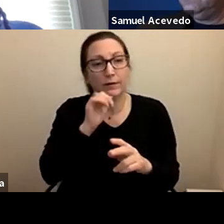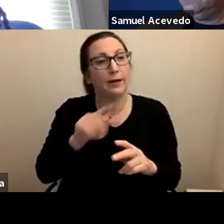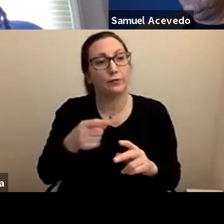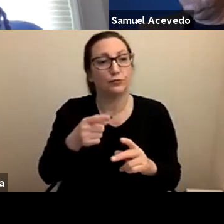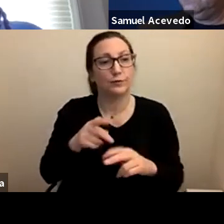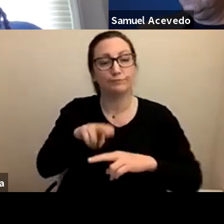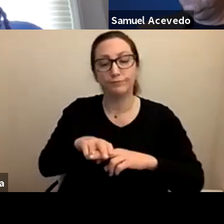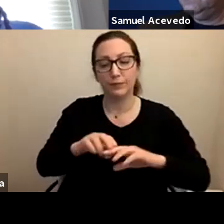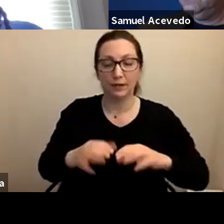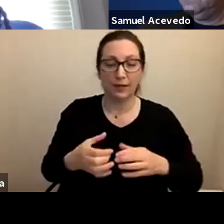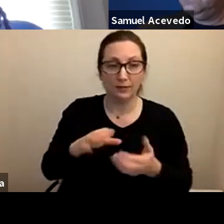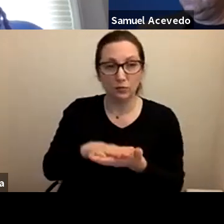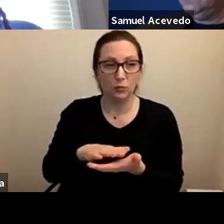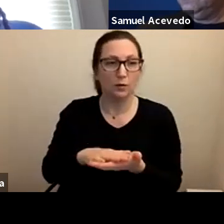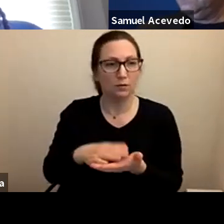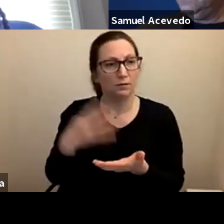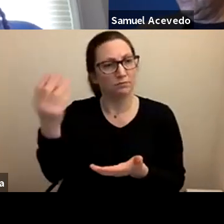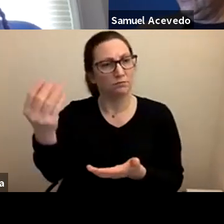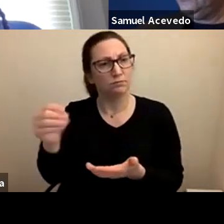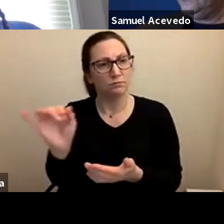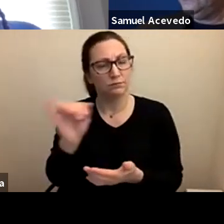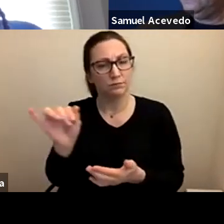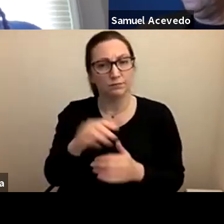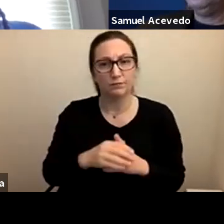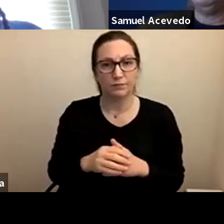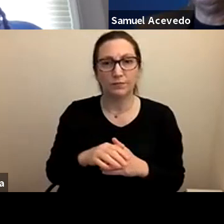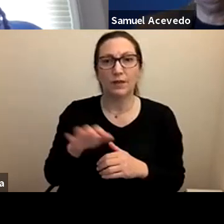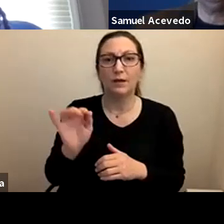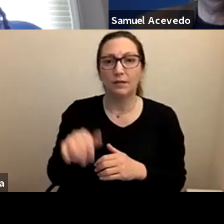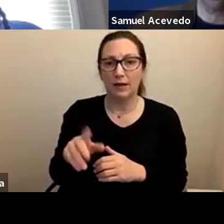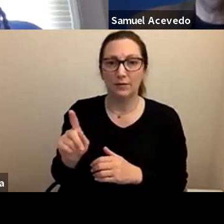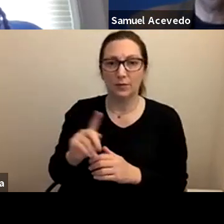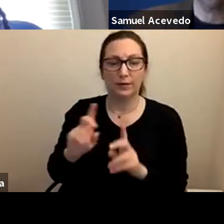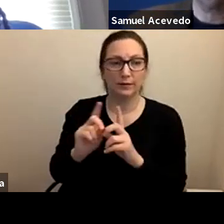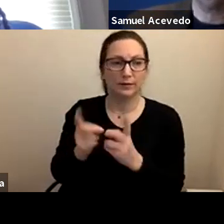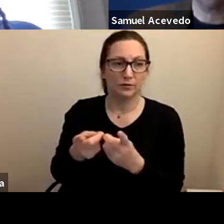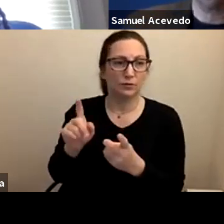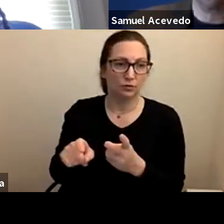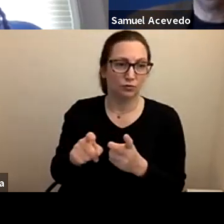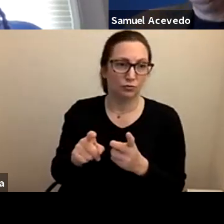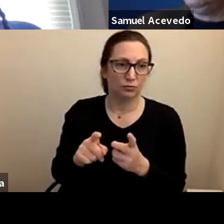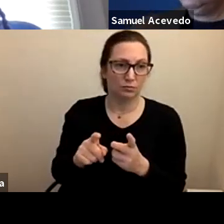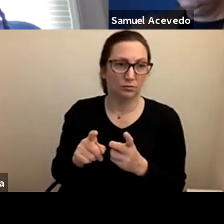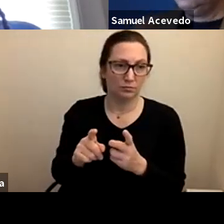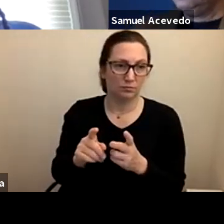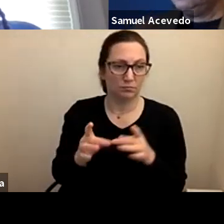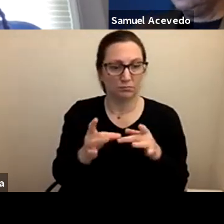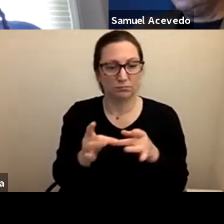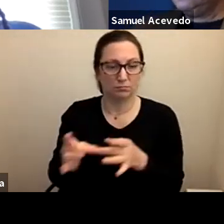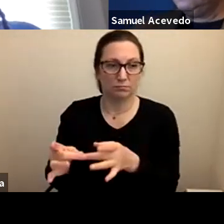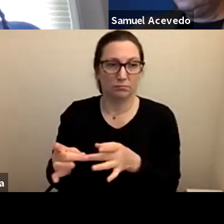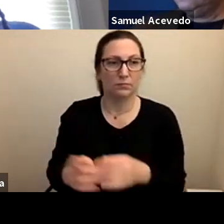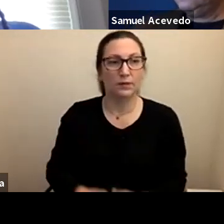school. That to me is where the district should be going. And